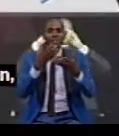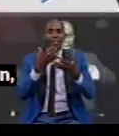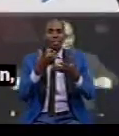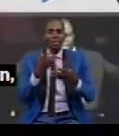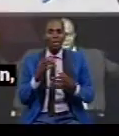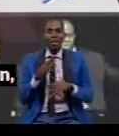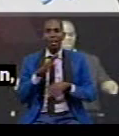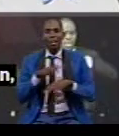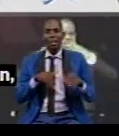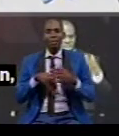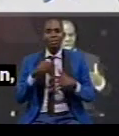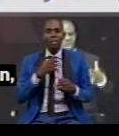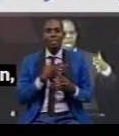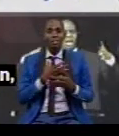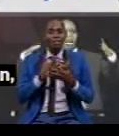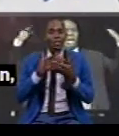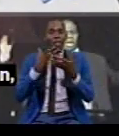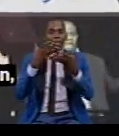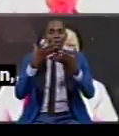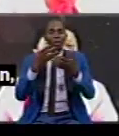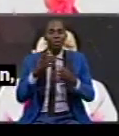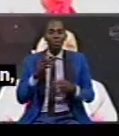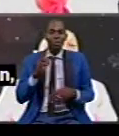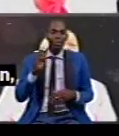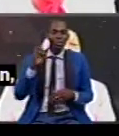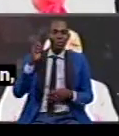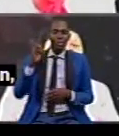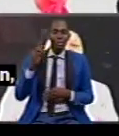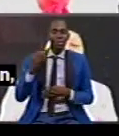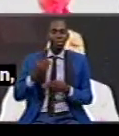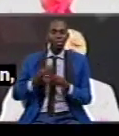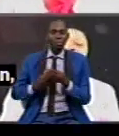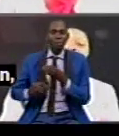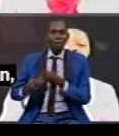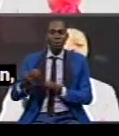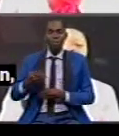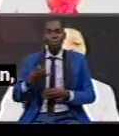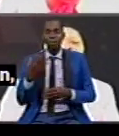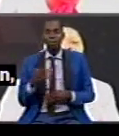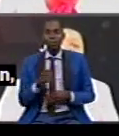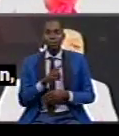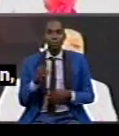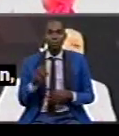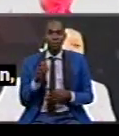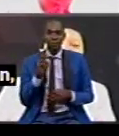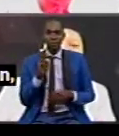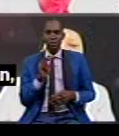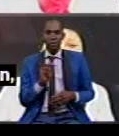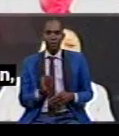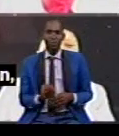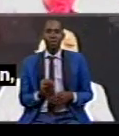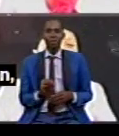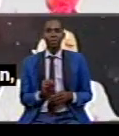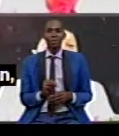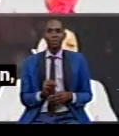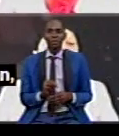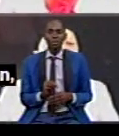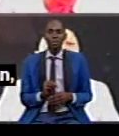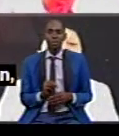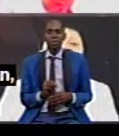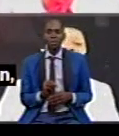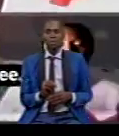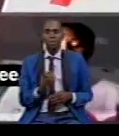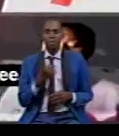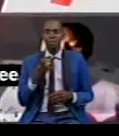name. He says, if thou shalt confess with thy mouth the Lord Jesus, that